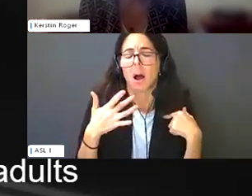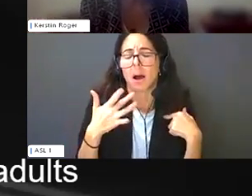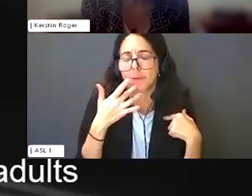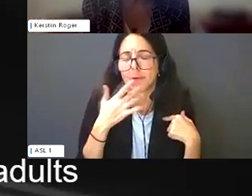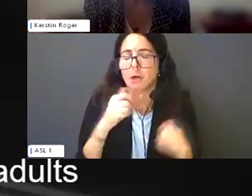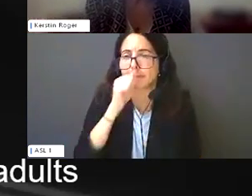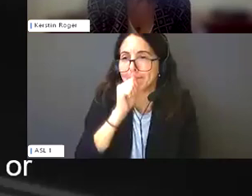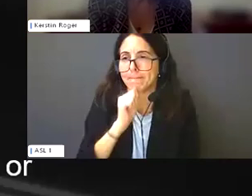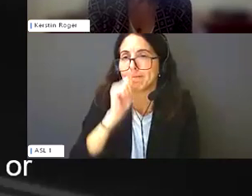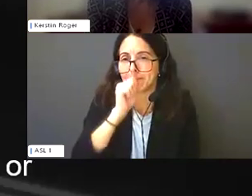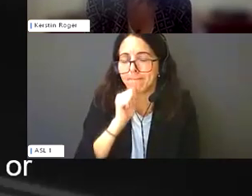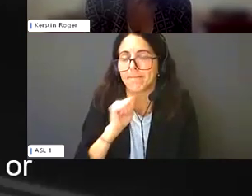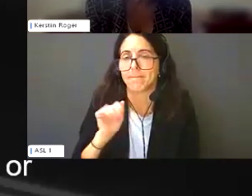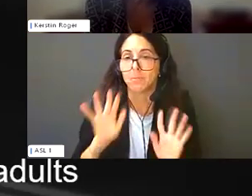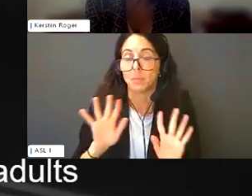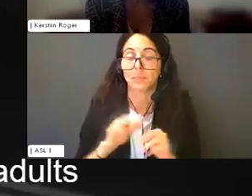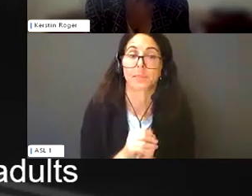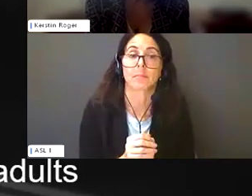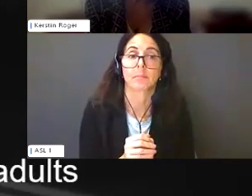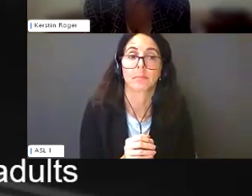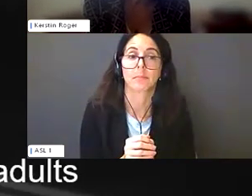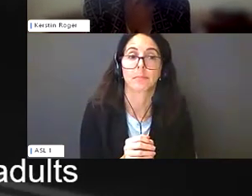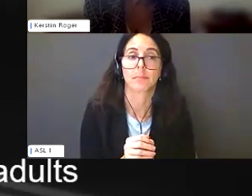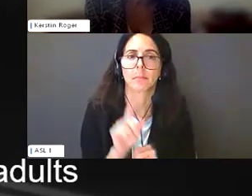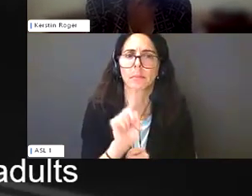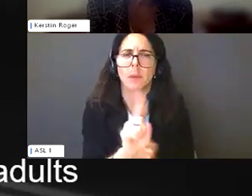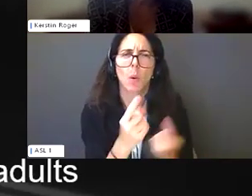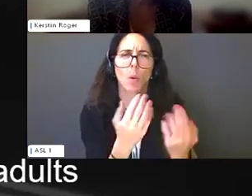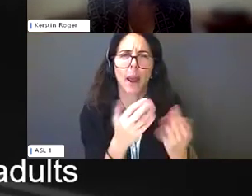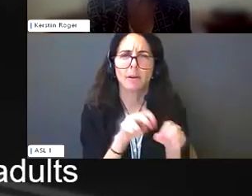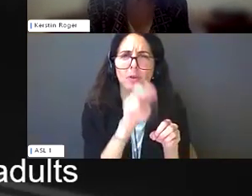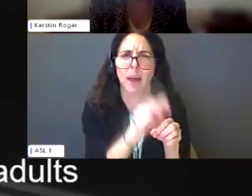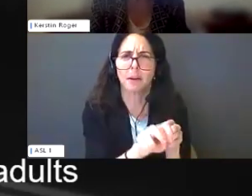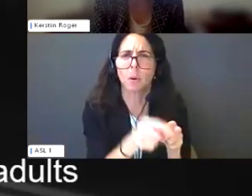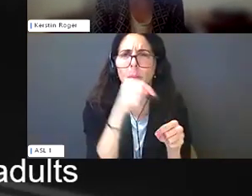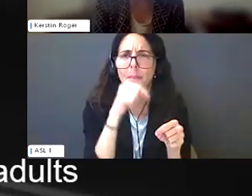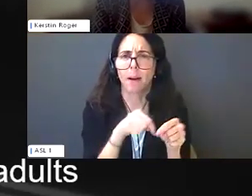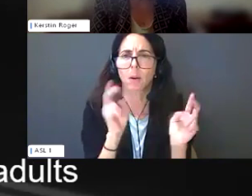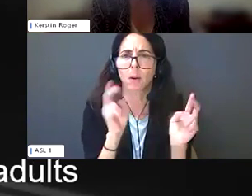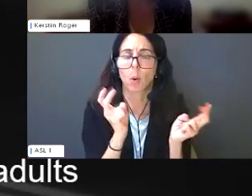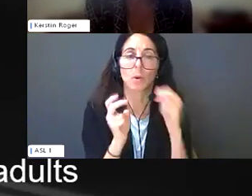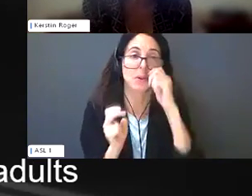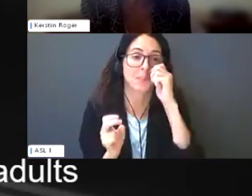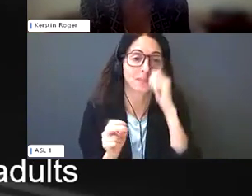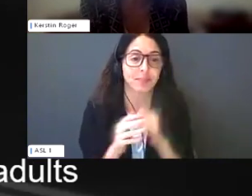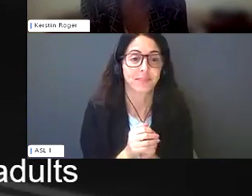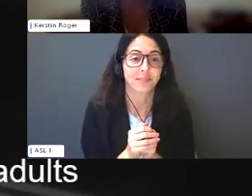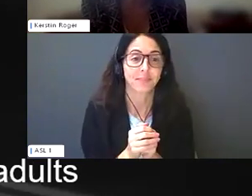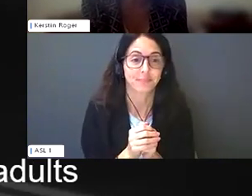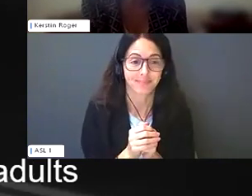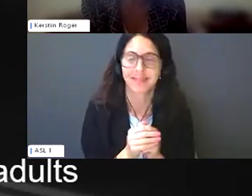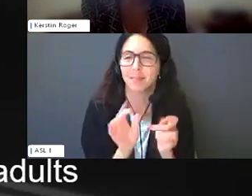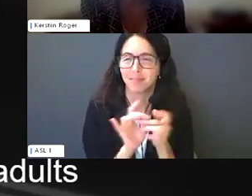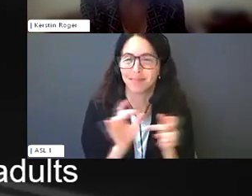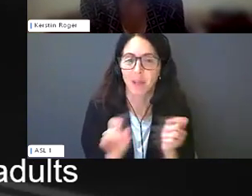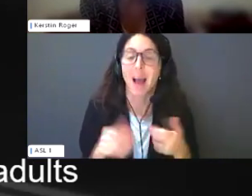me. So one home care case, I'll go back to that quote there. Having been through trying to report an